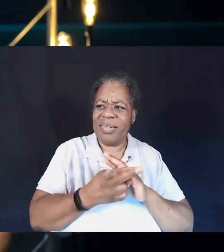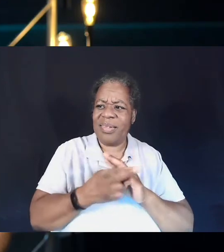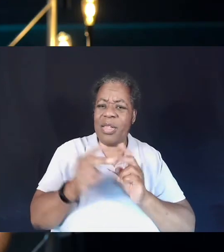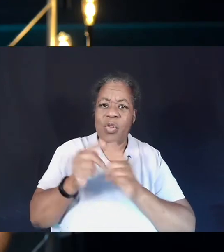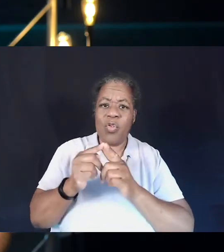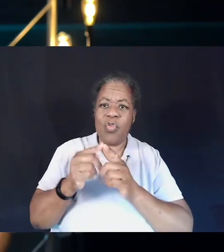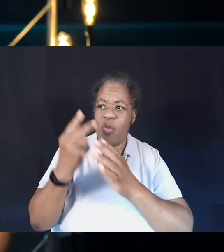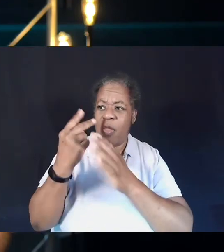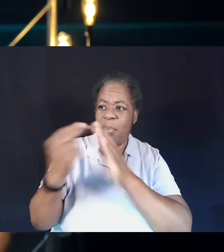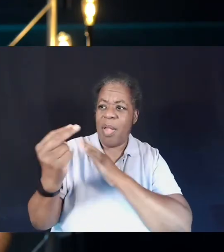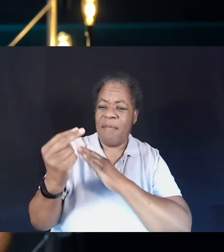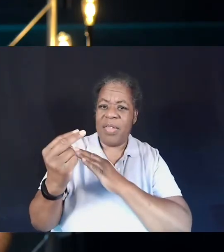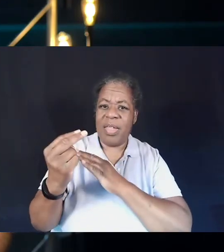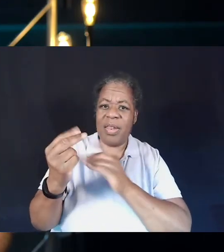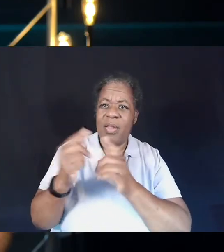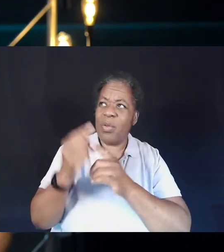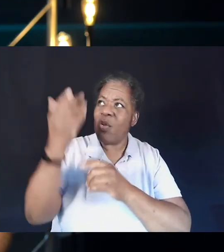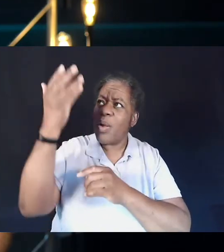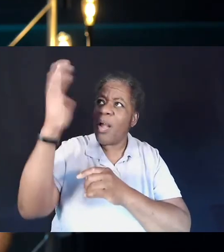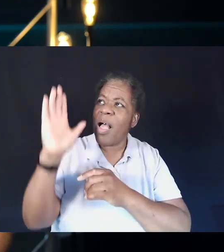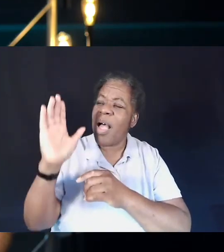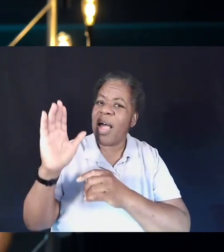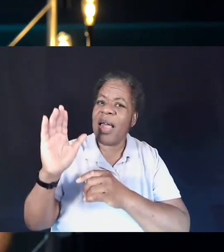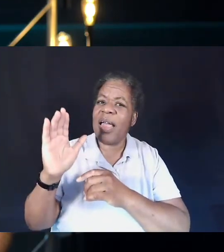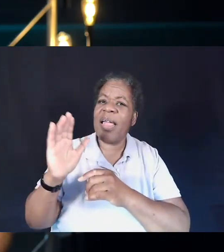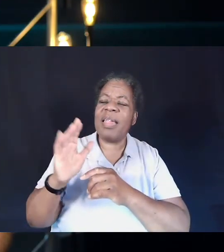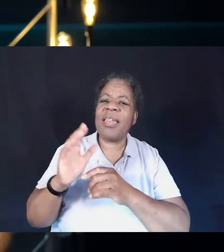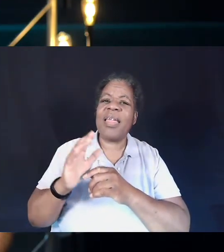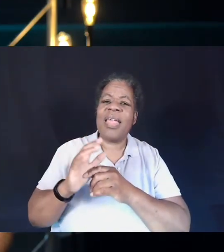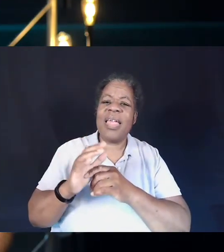but he does so publicly in front of the whole nation.